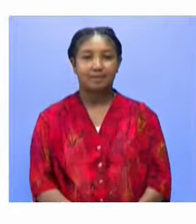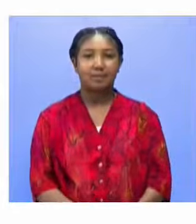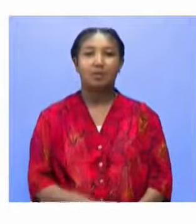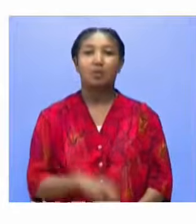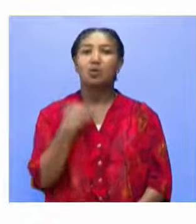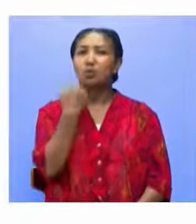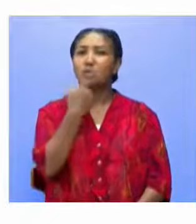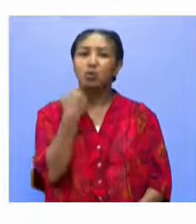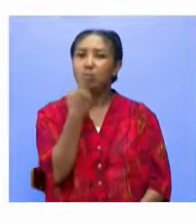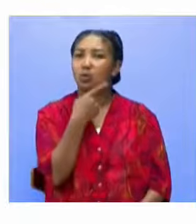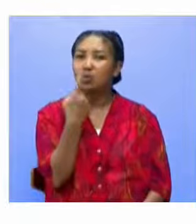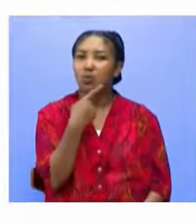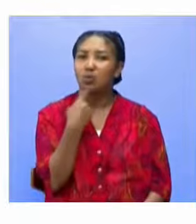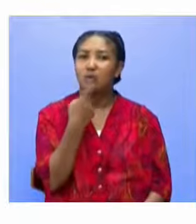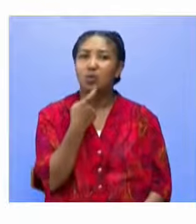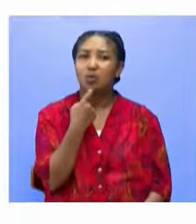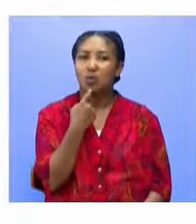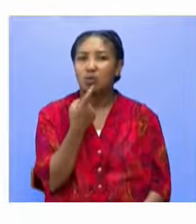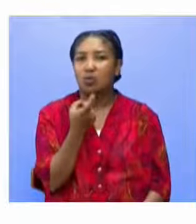Who?